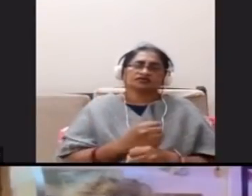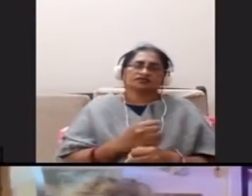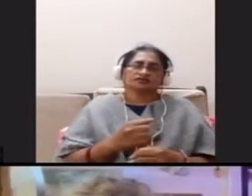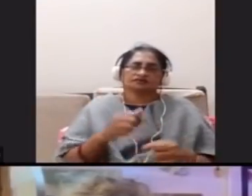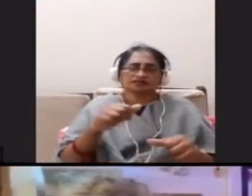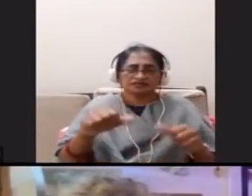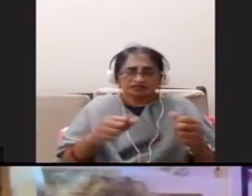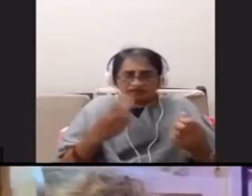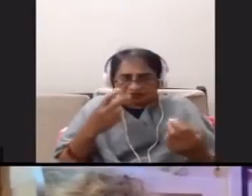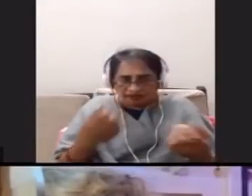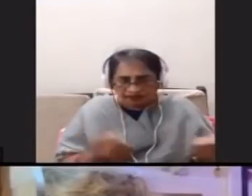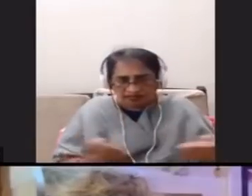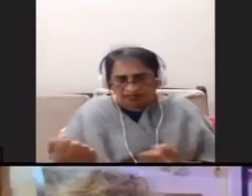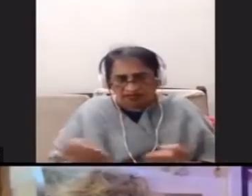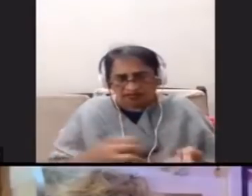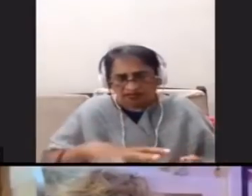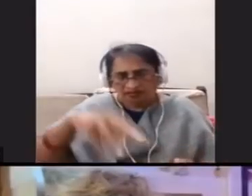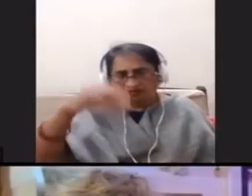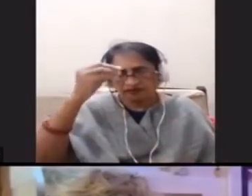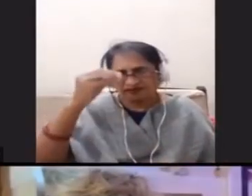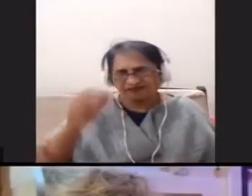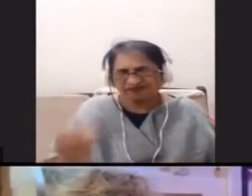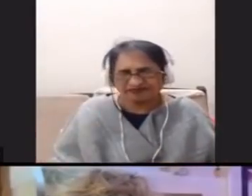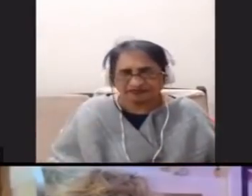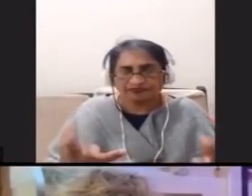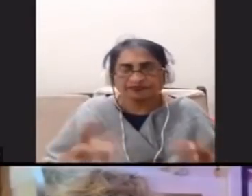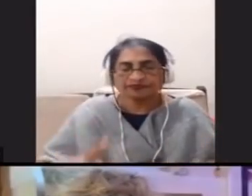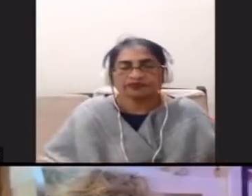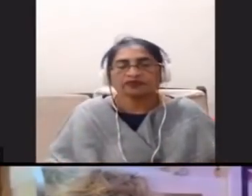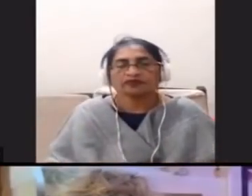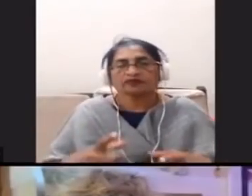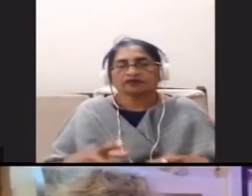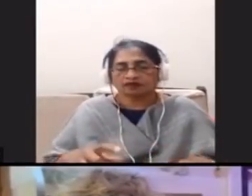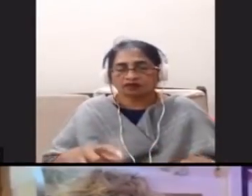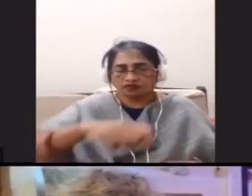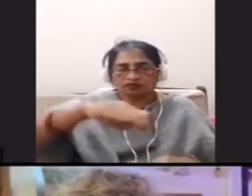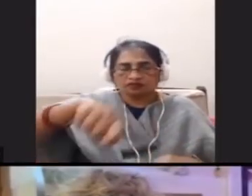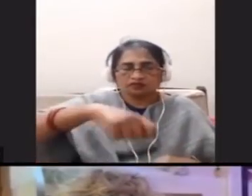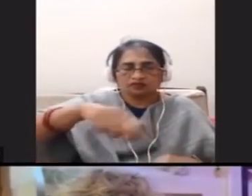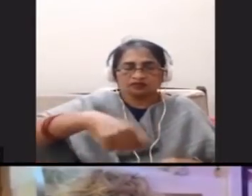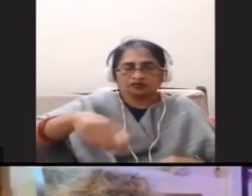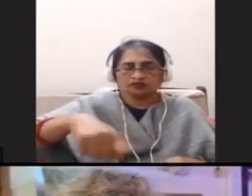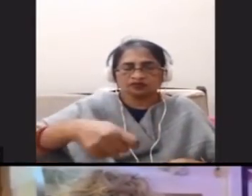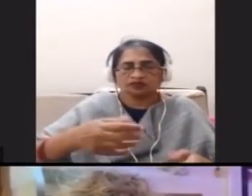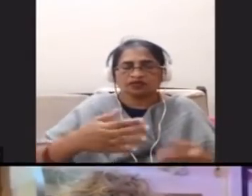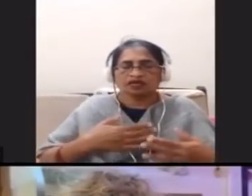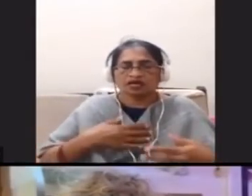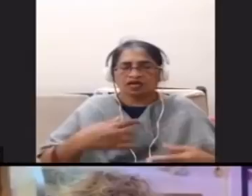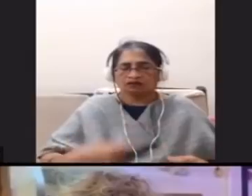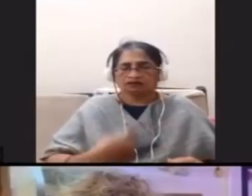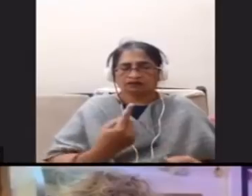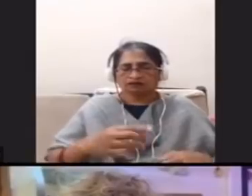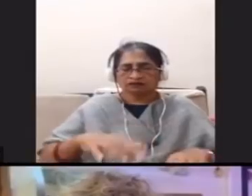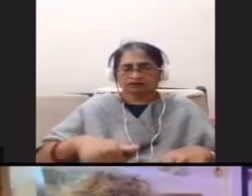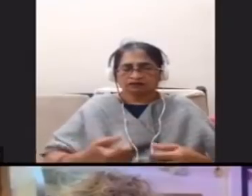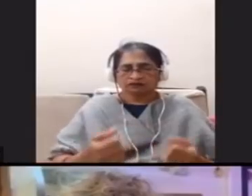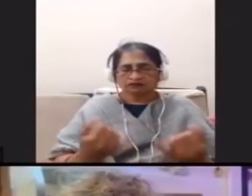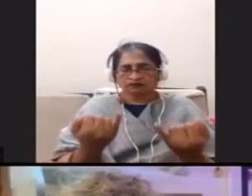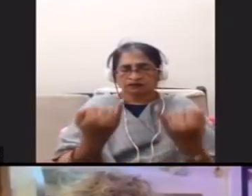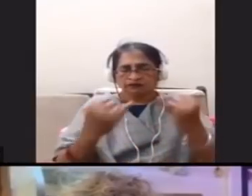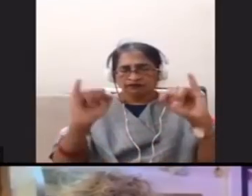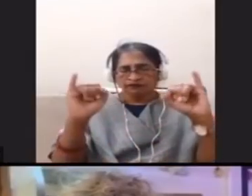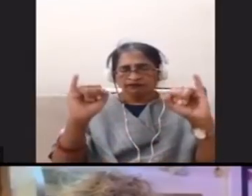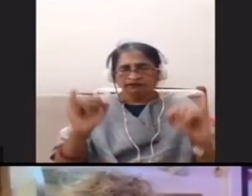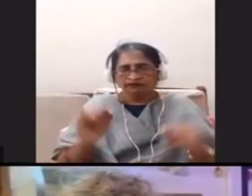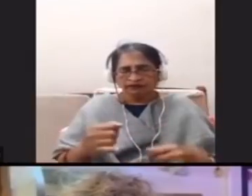learned to drive and was taught about life, how to cook, shop, take care of herself, and how to be independent.